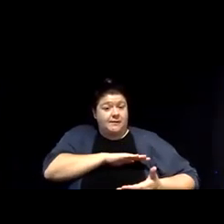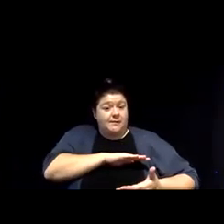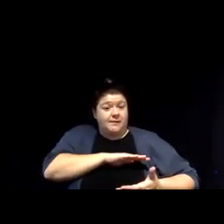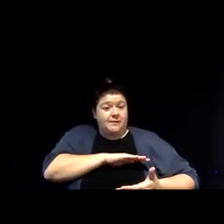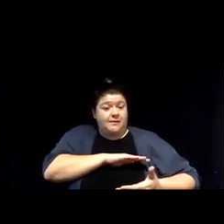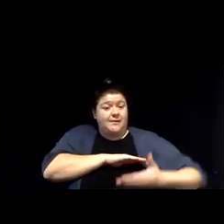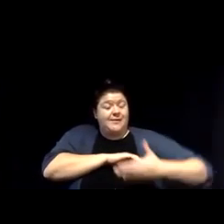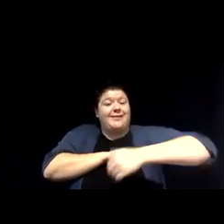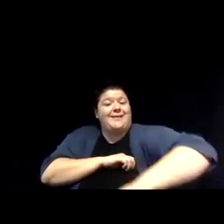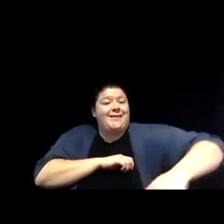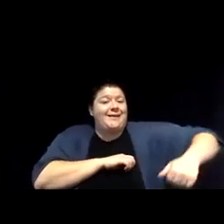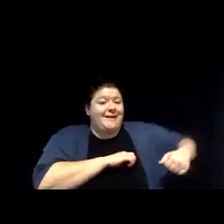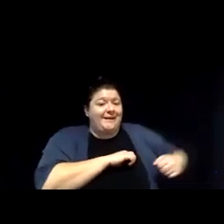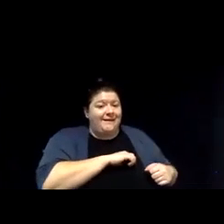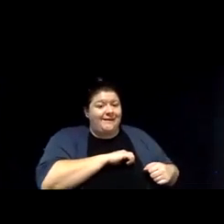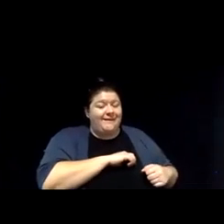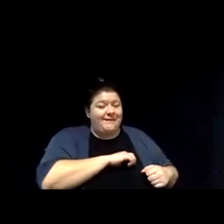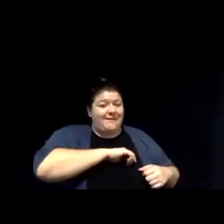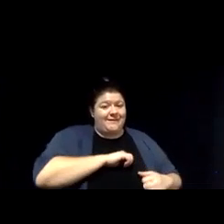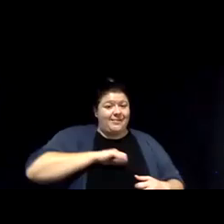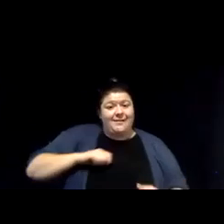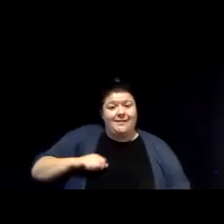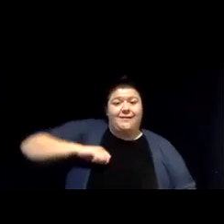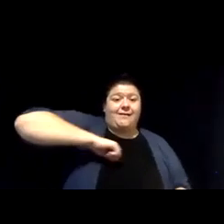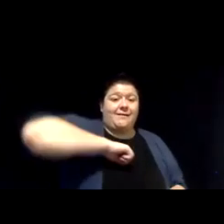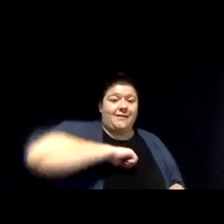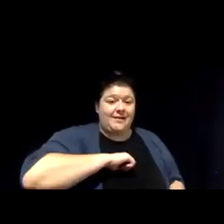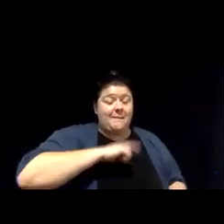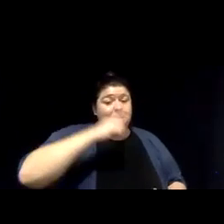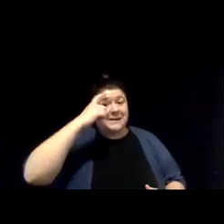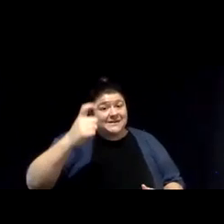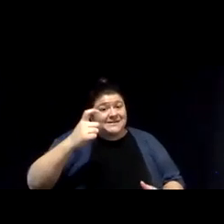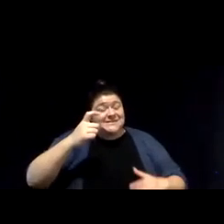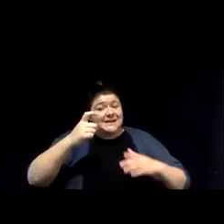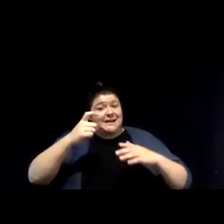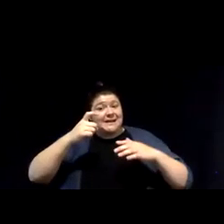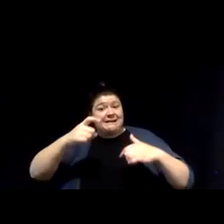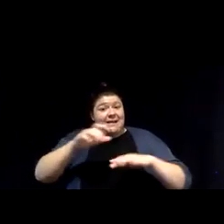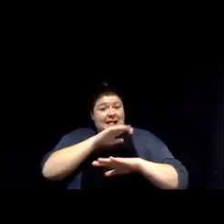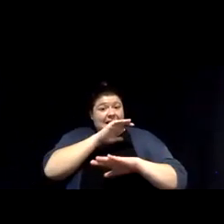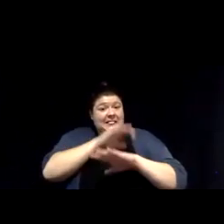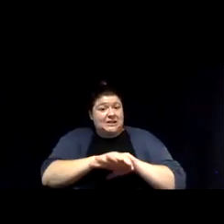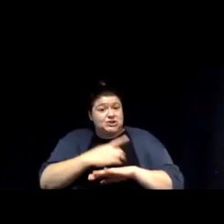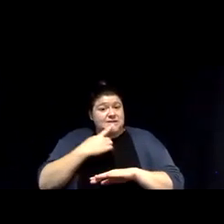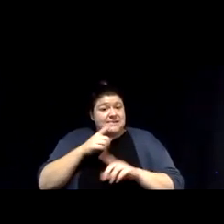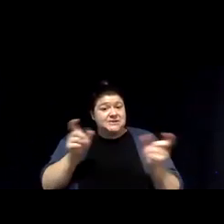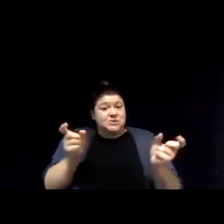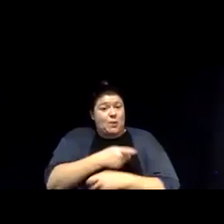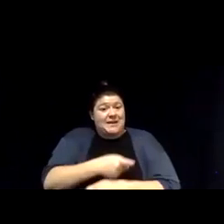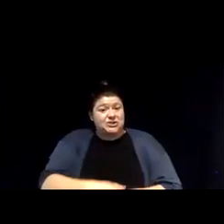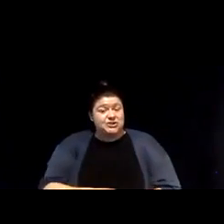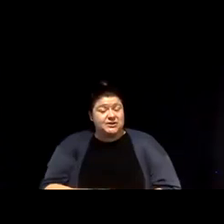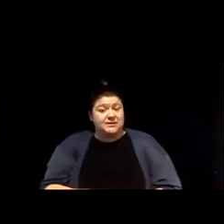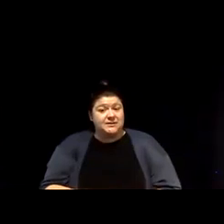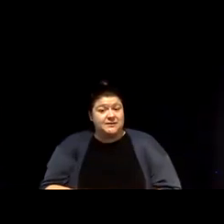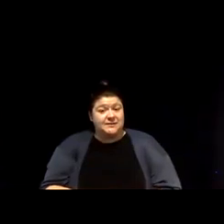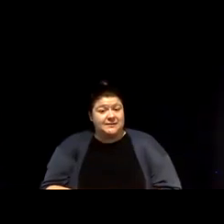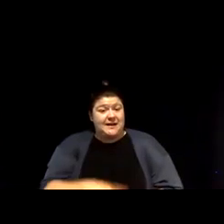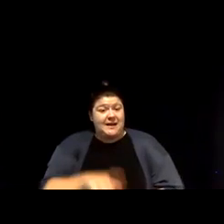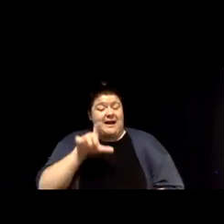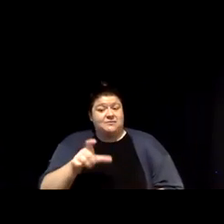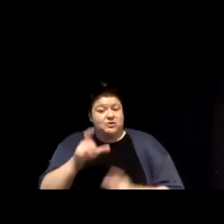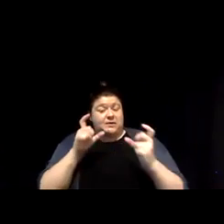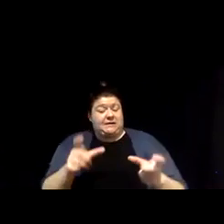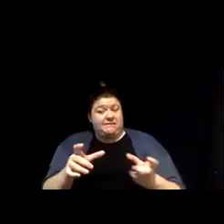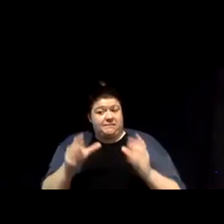arm out of the other sleeve, right? Because in English, all they said was one word, switch. And I have to